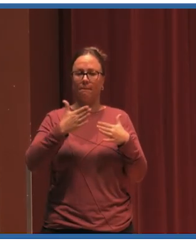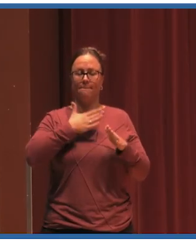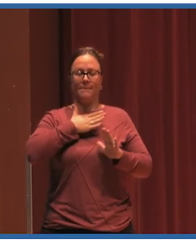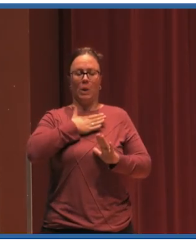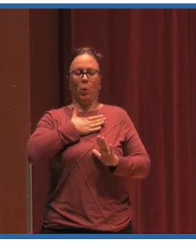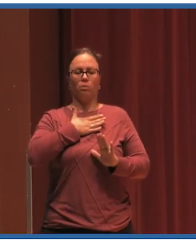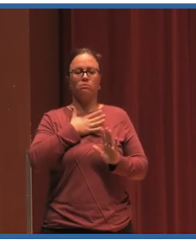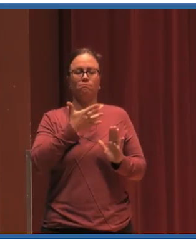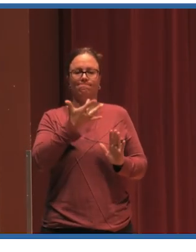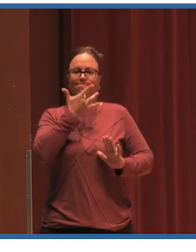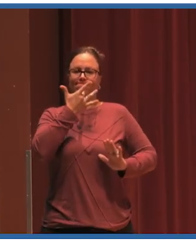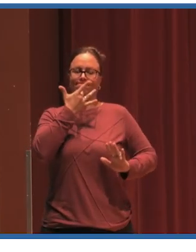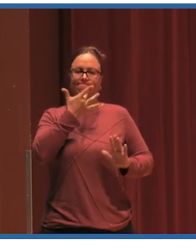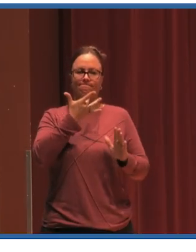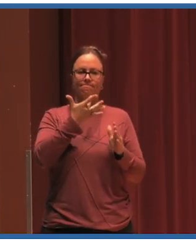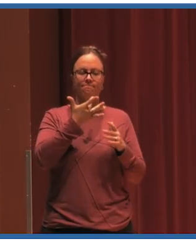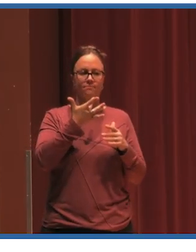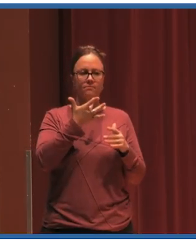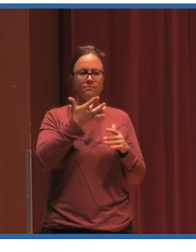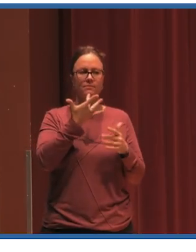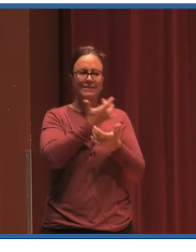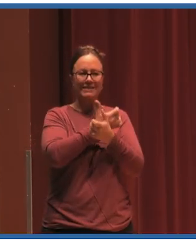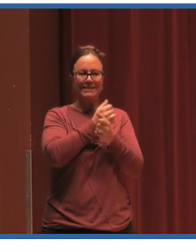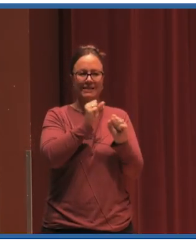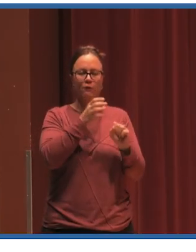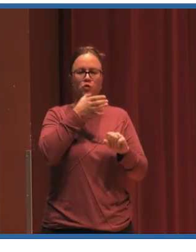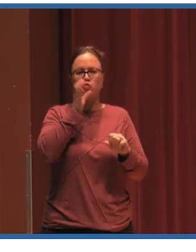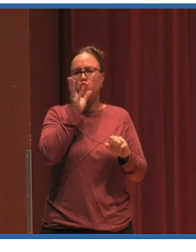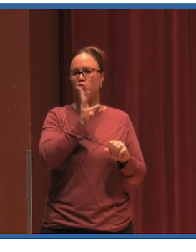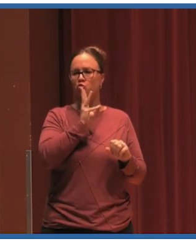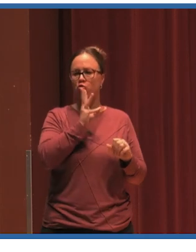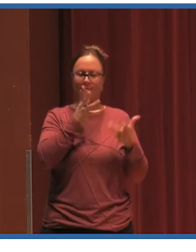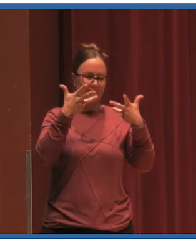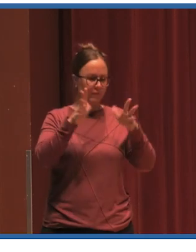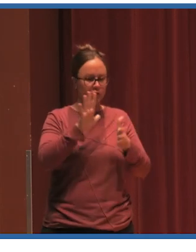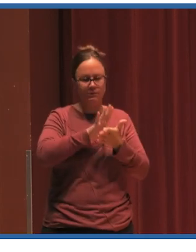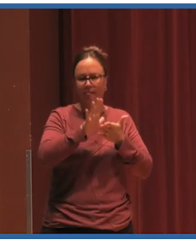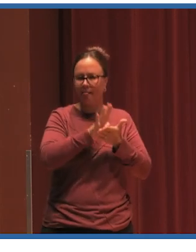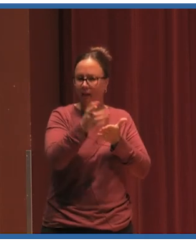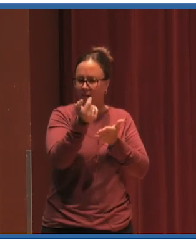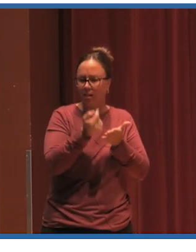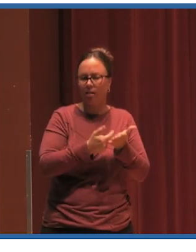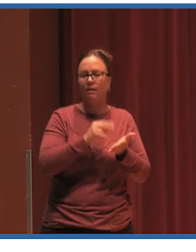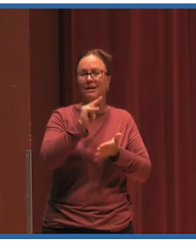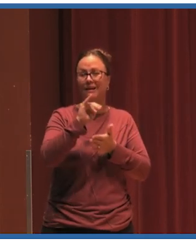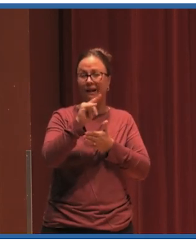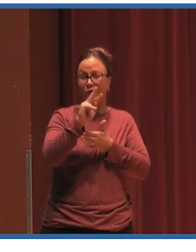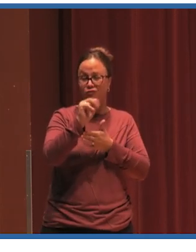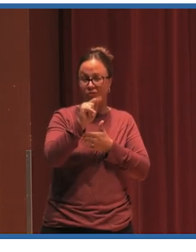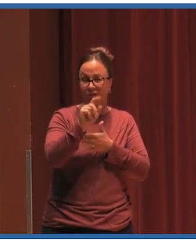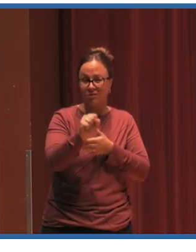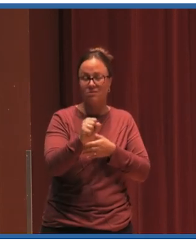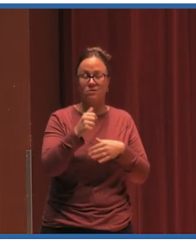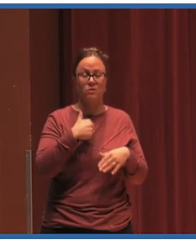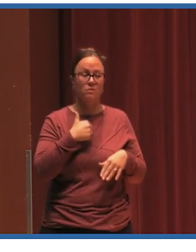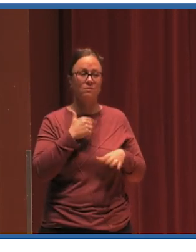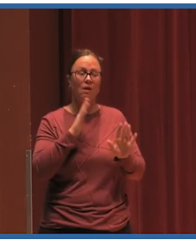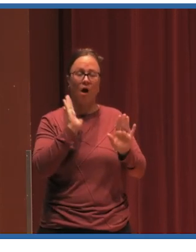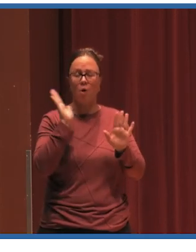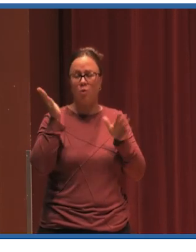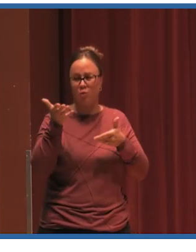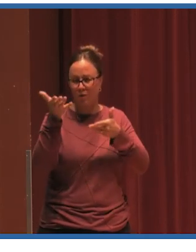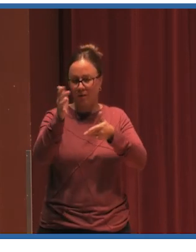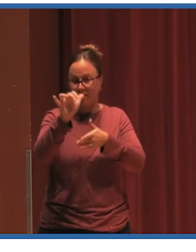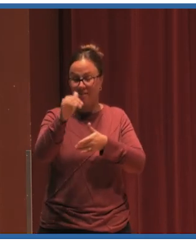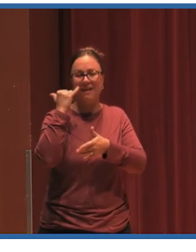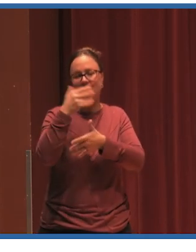risk assessment would be that it's safer to drink water that has been treated to take out all the nitrates. And so I would recommend that